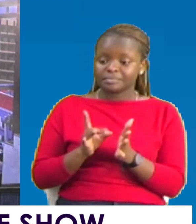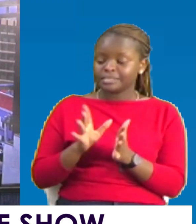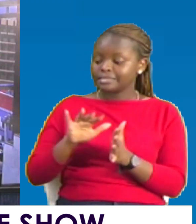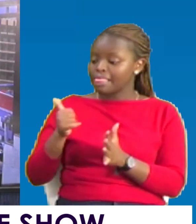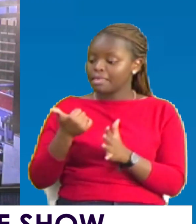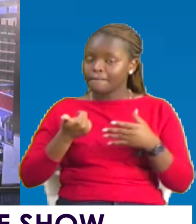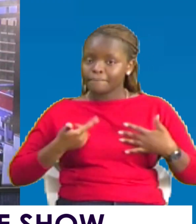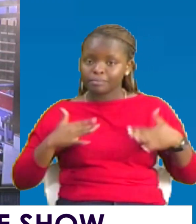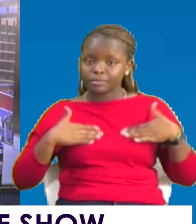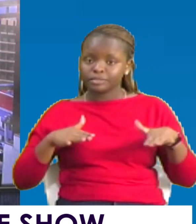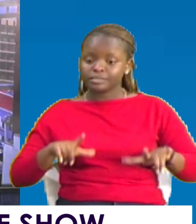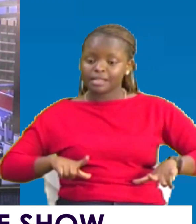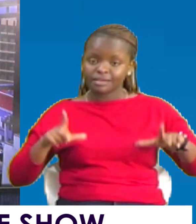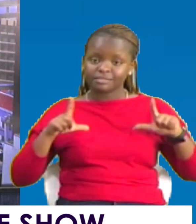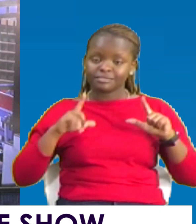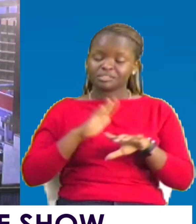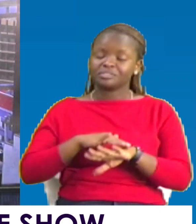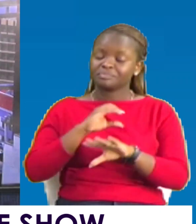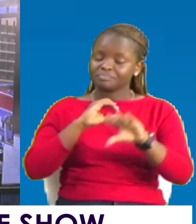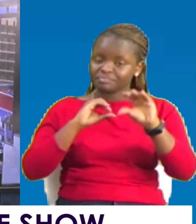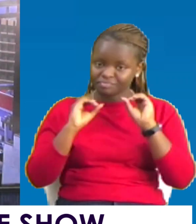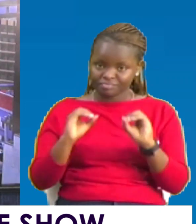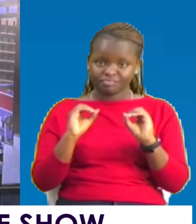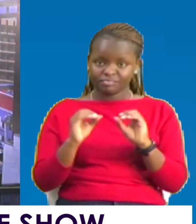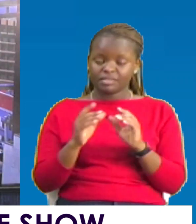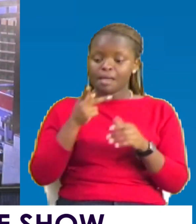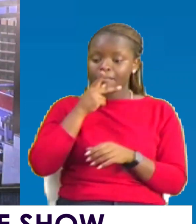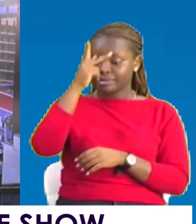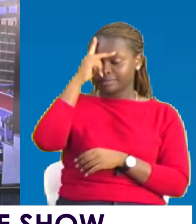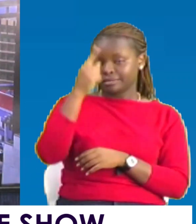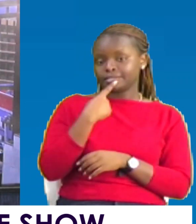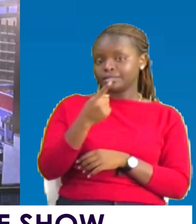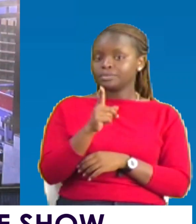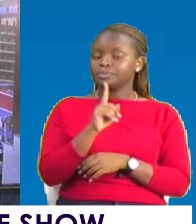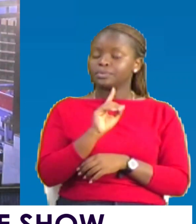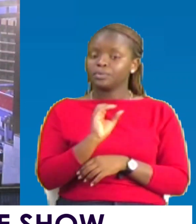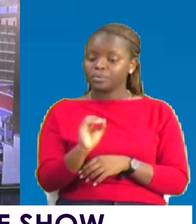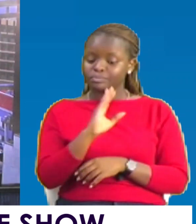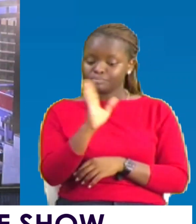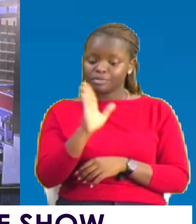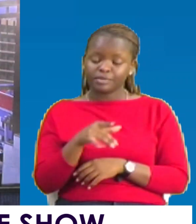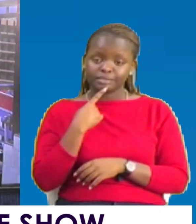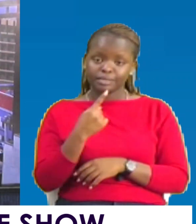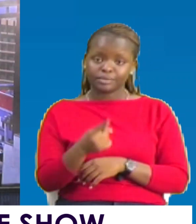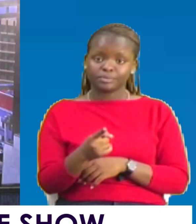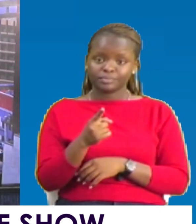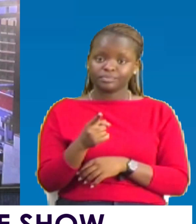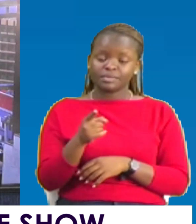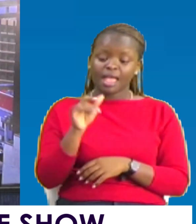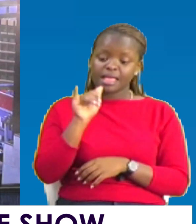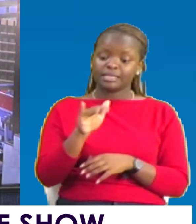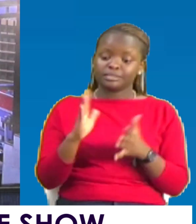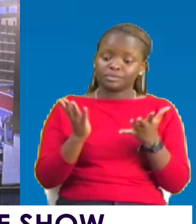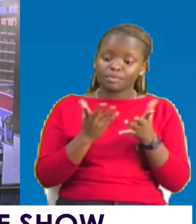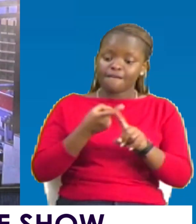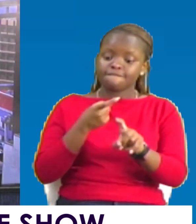lives. There is nothing good in that. Your parents may not tell you that. They will never tell you that that is where they came from and